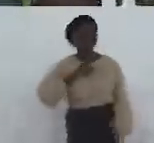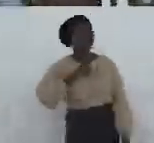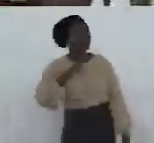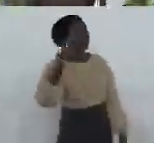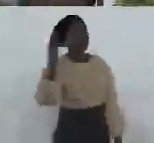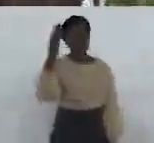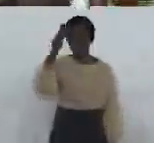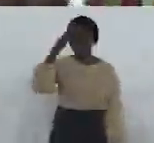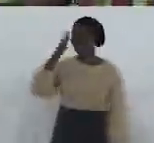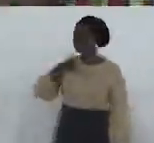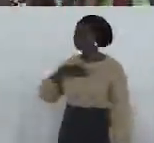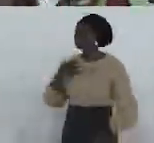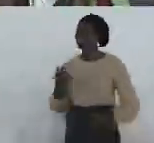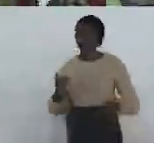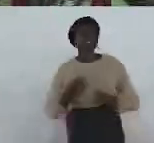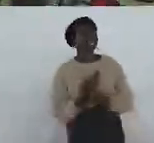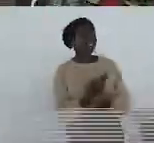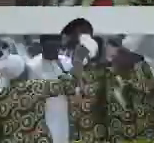o